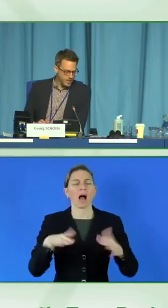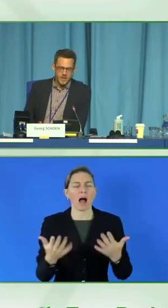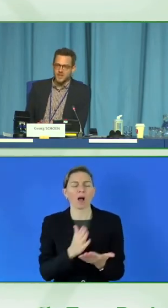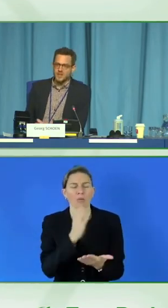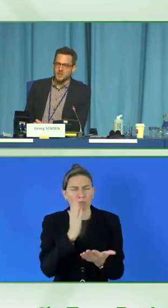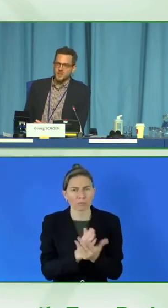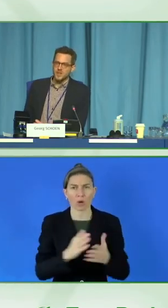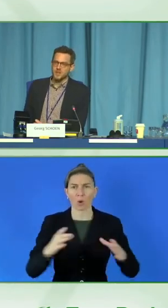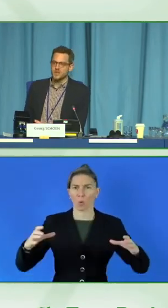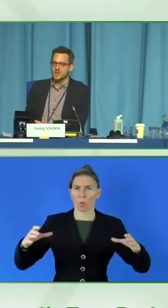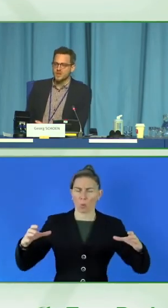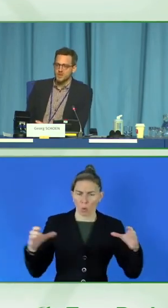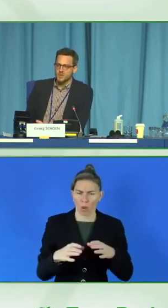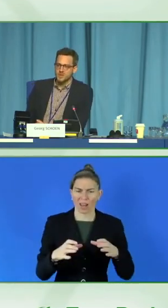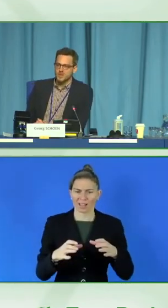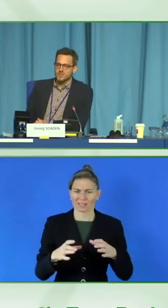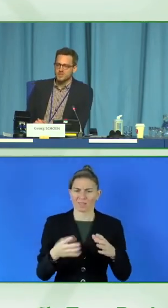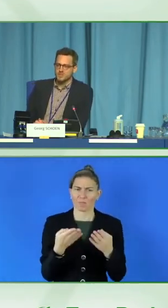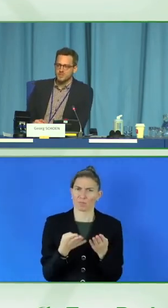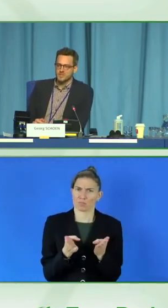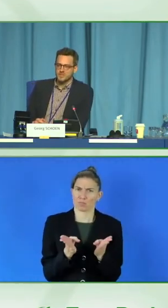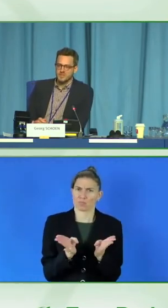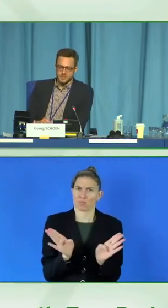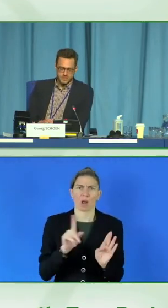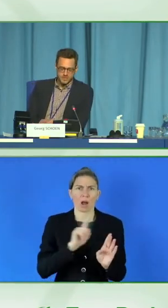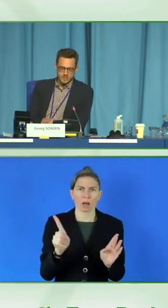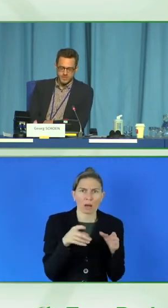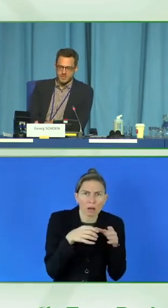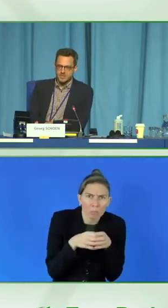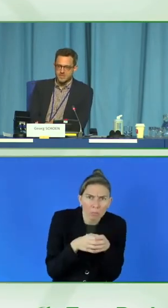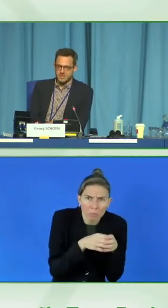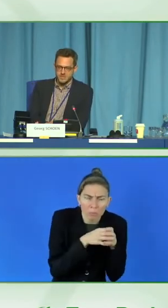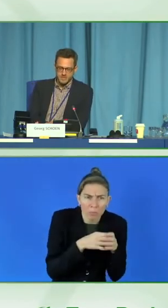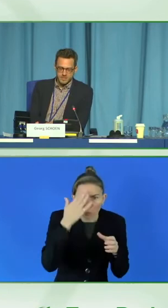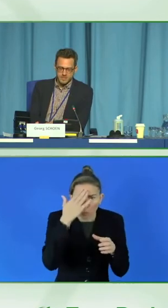Okay, Ankita, would you like to contribute?